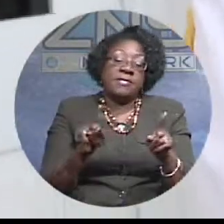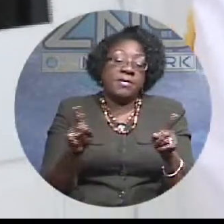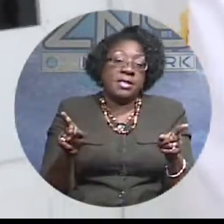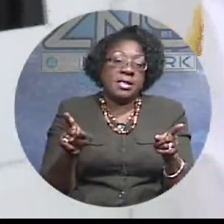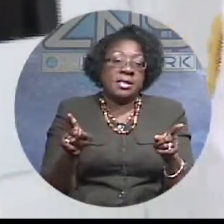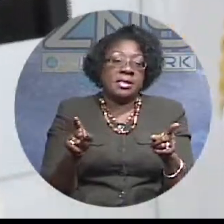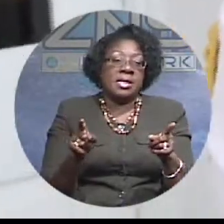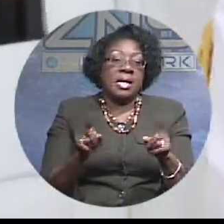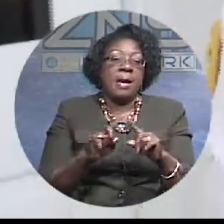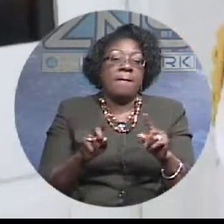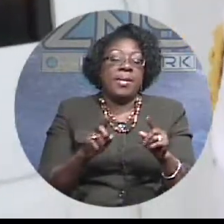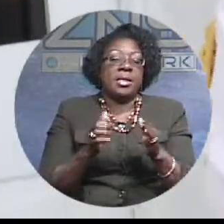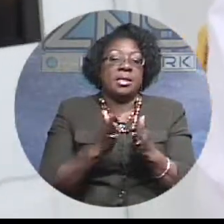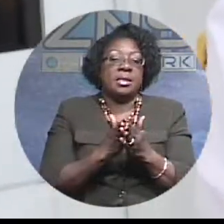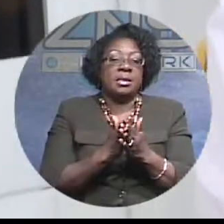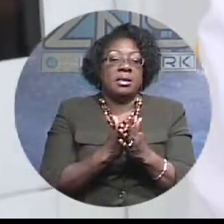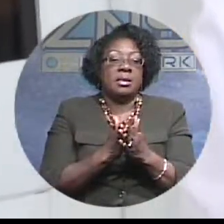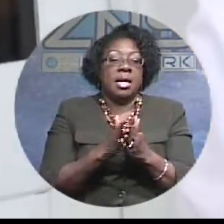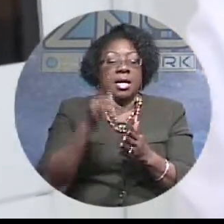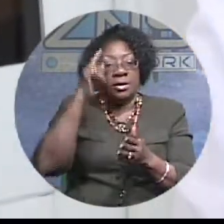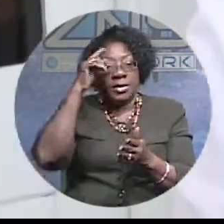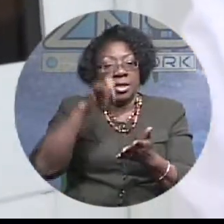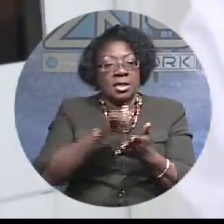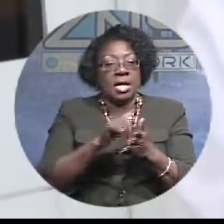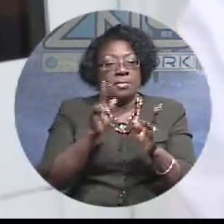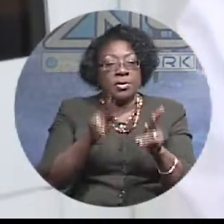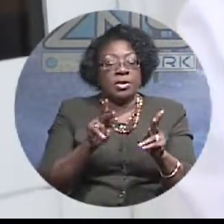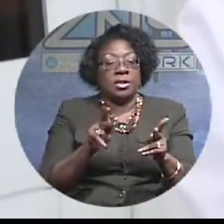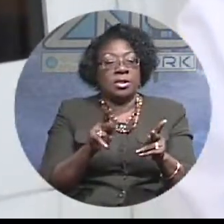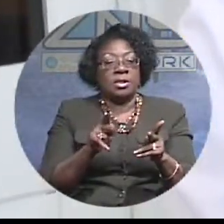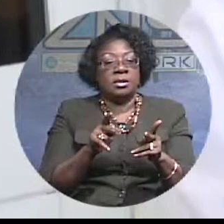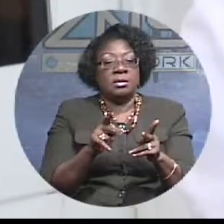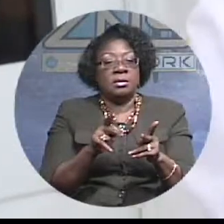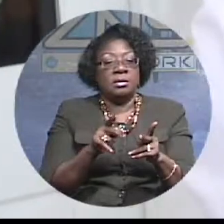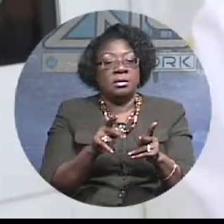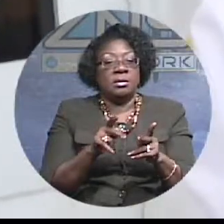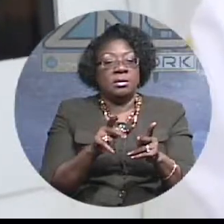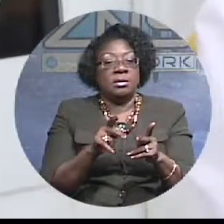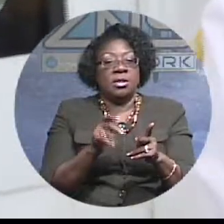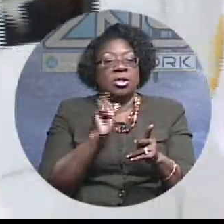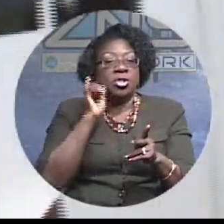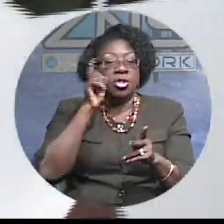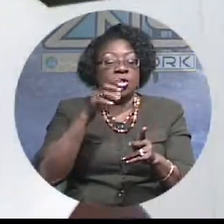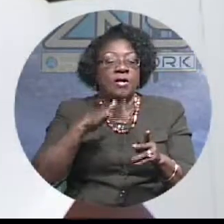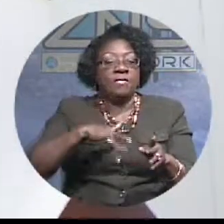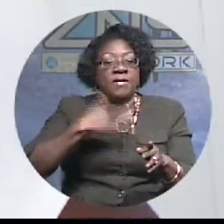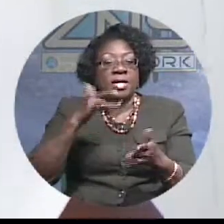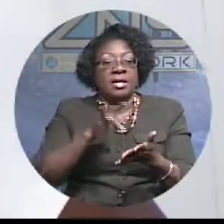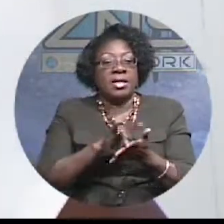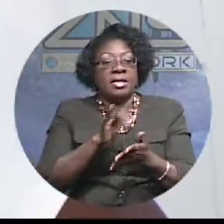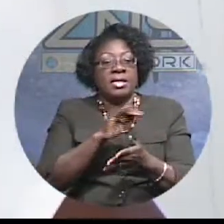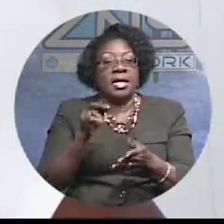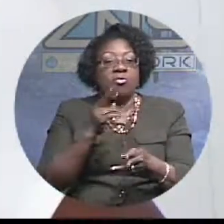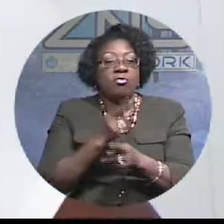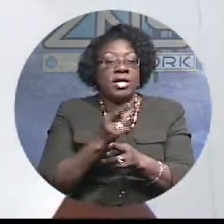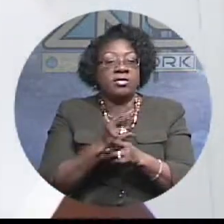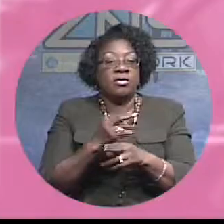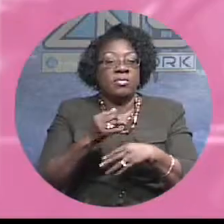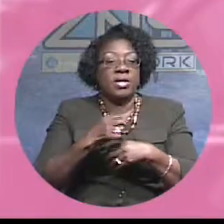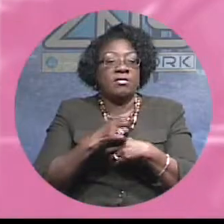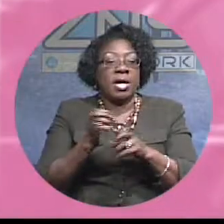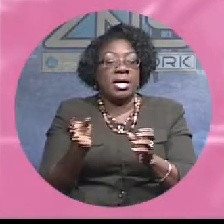slight variations, but I think persons should not feel that their rights would be